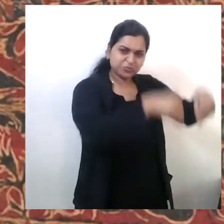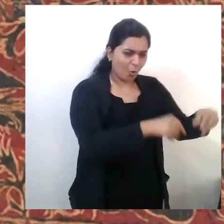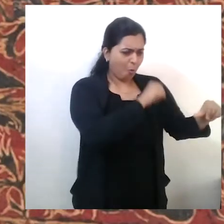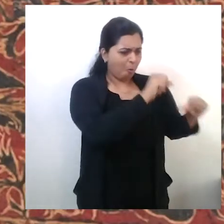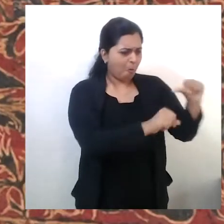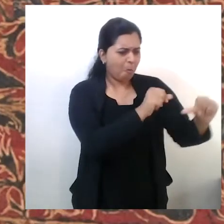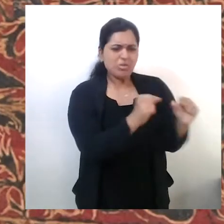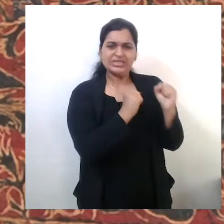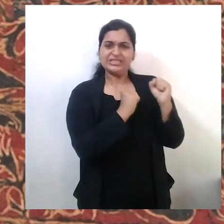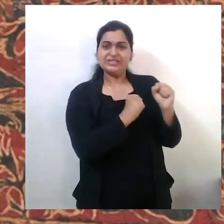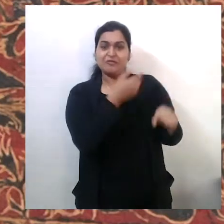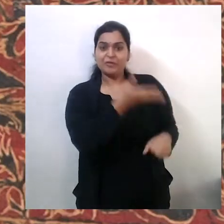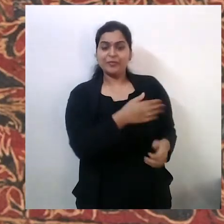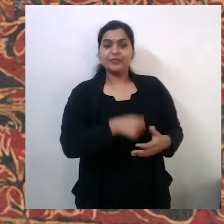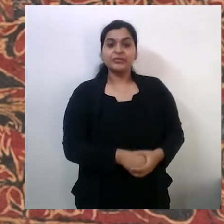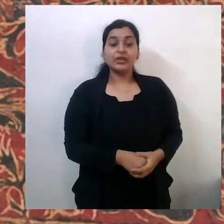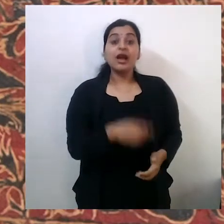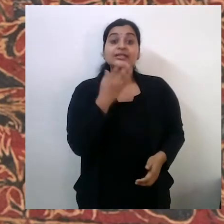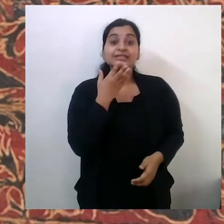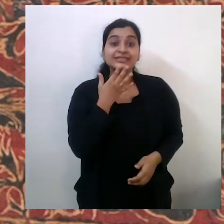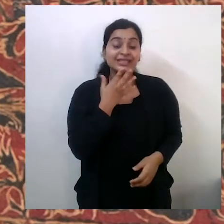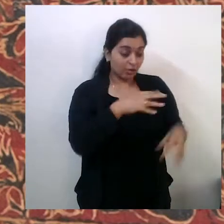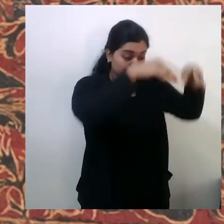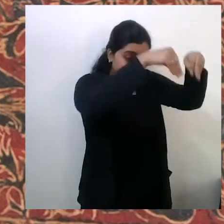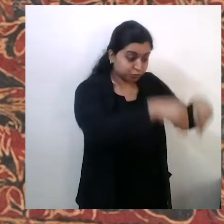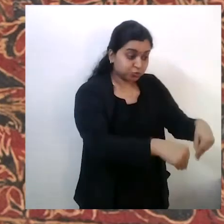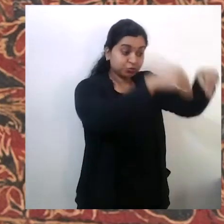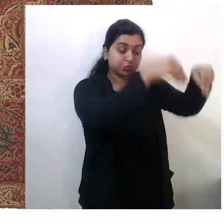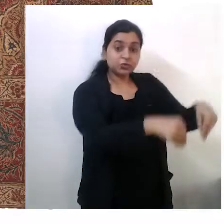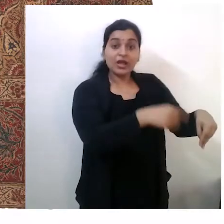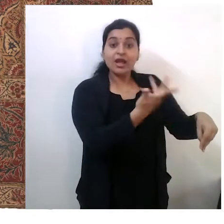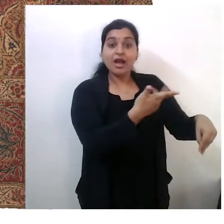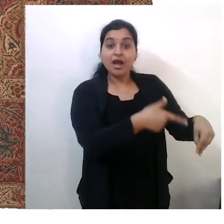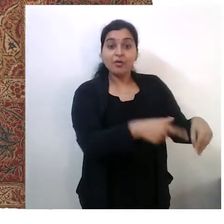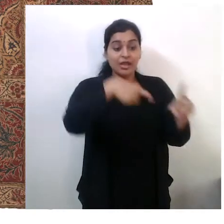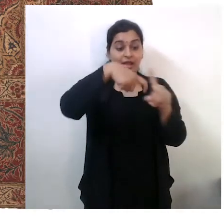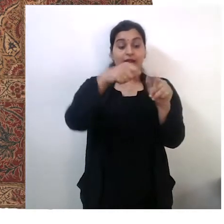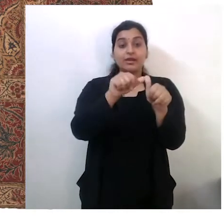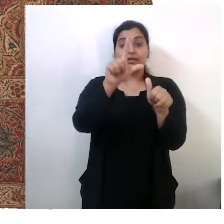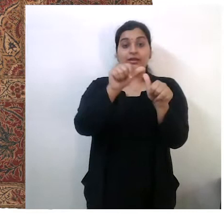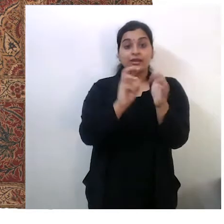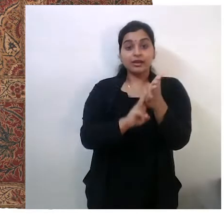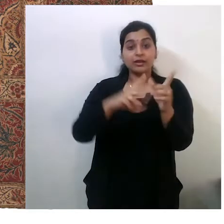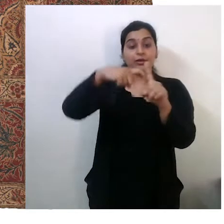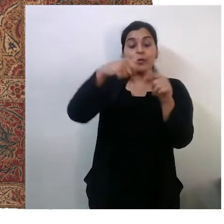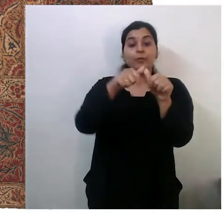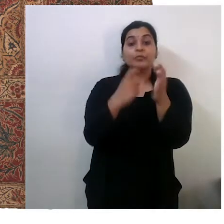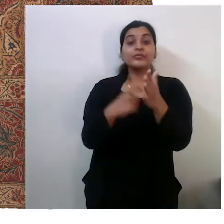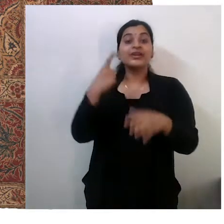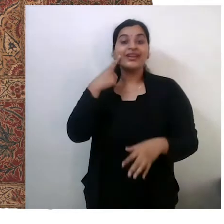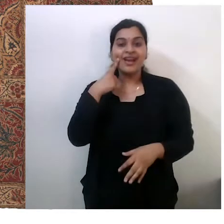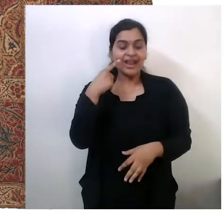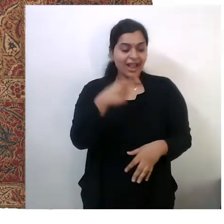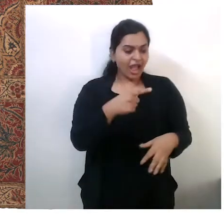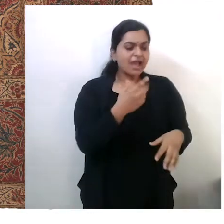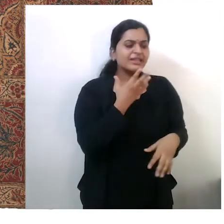The underlying technique of applying dyes on this fabric comes from kalamkari in India and was practiced using natural